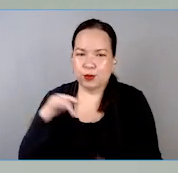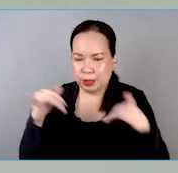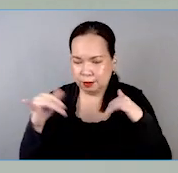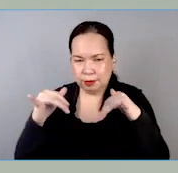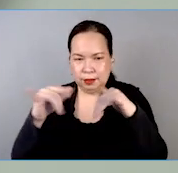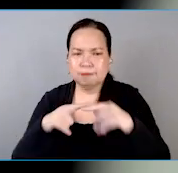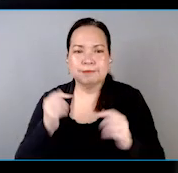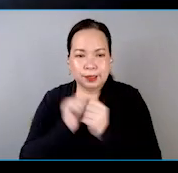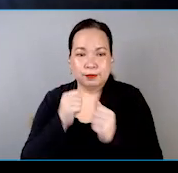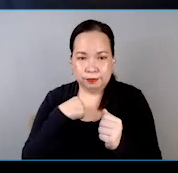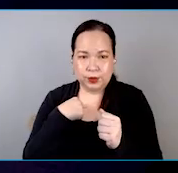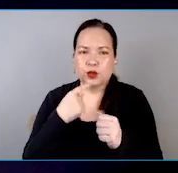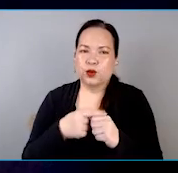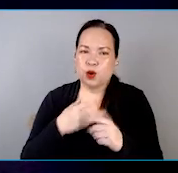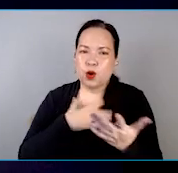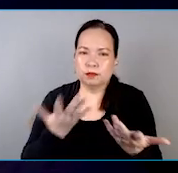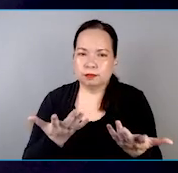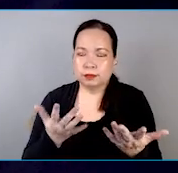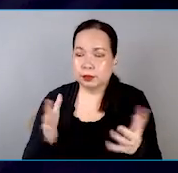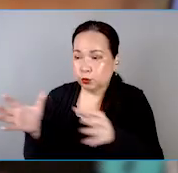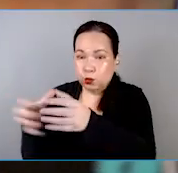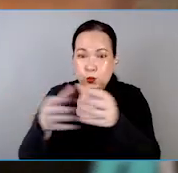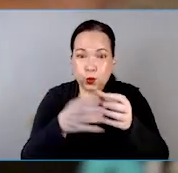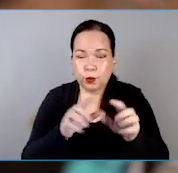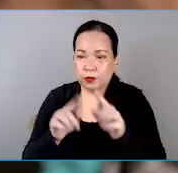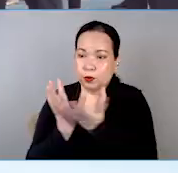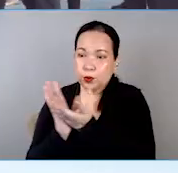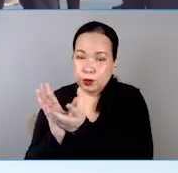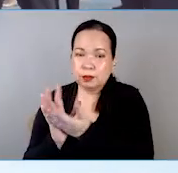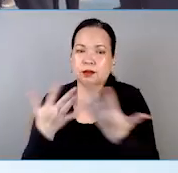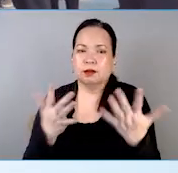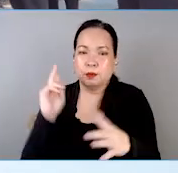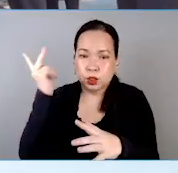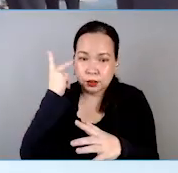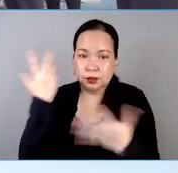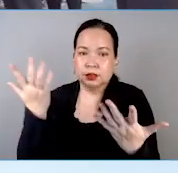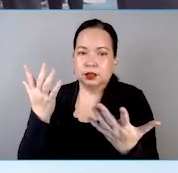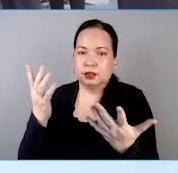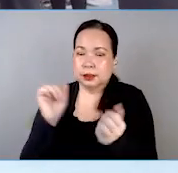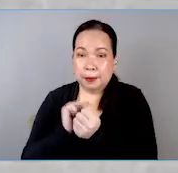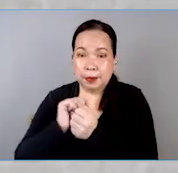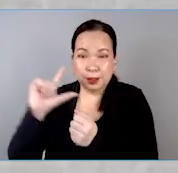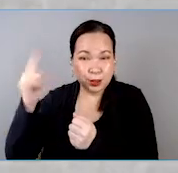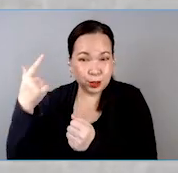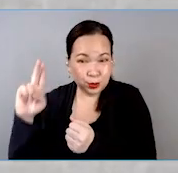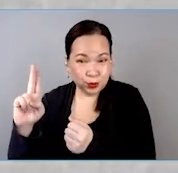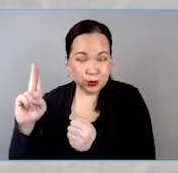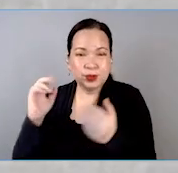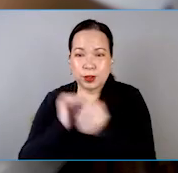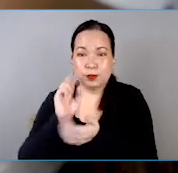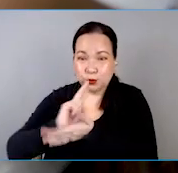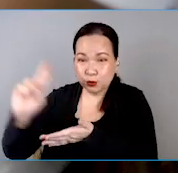propel development is the local coalition of community and political organizations, together with local government units and universities.